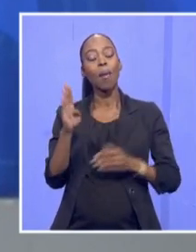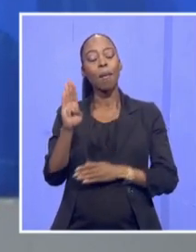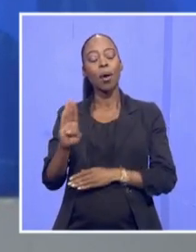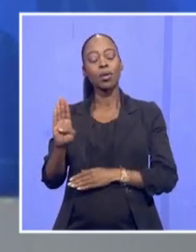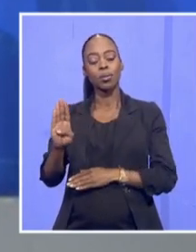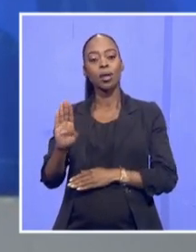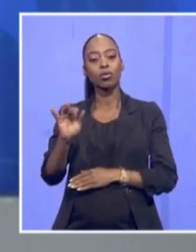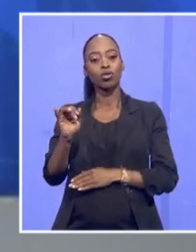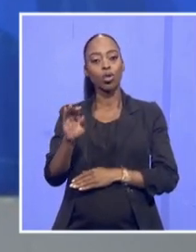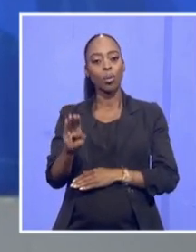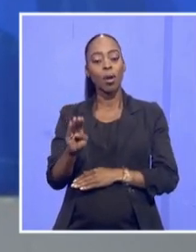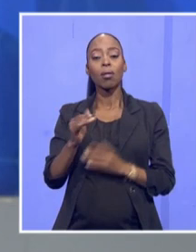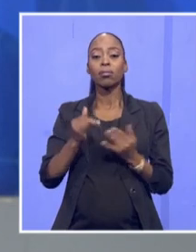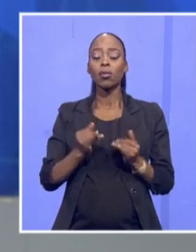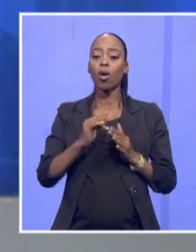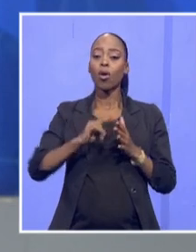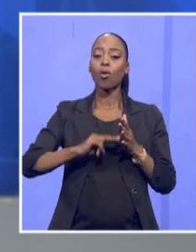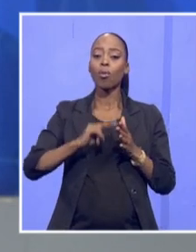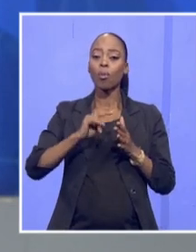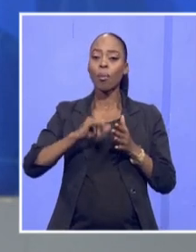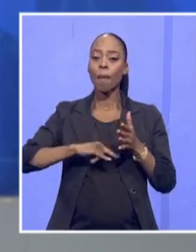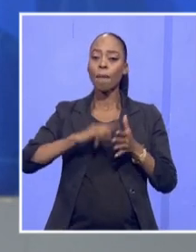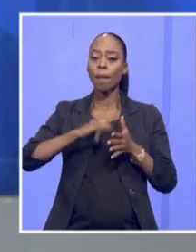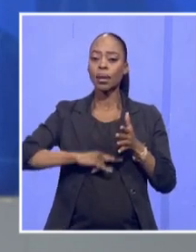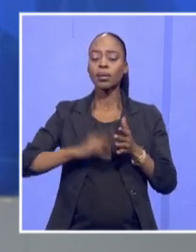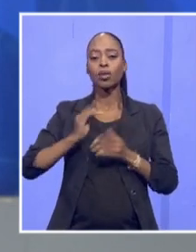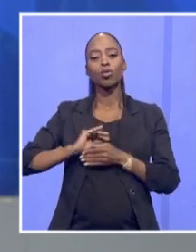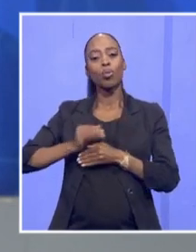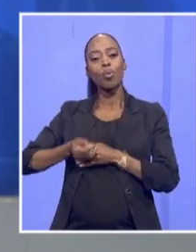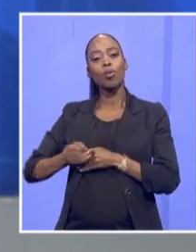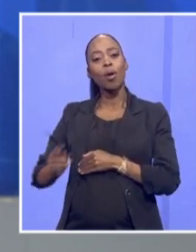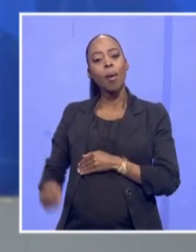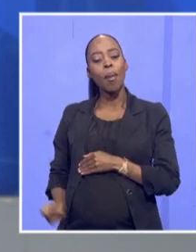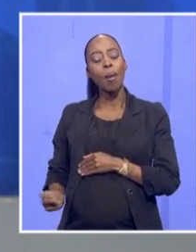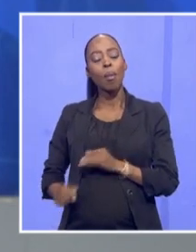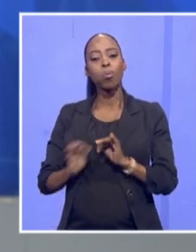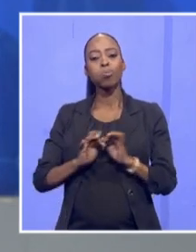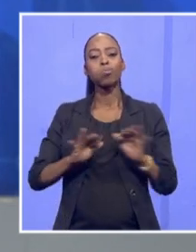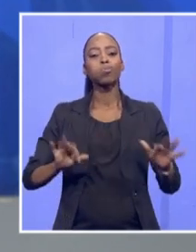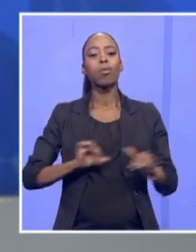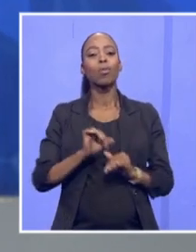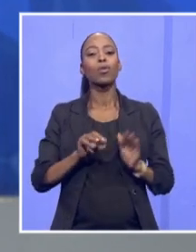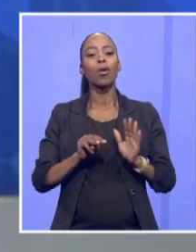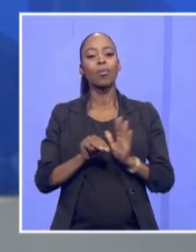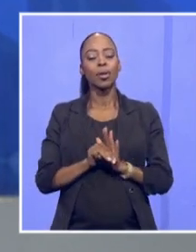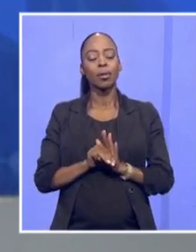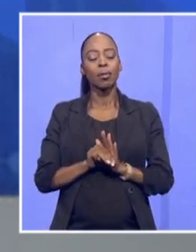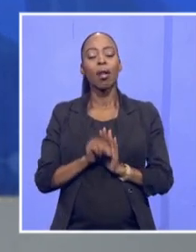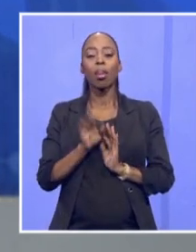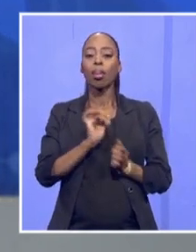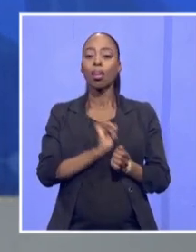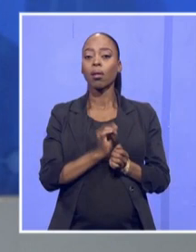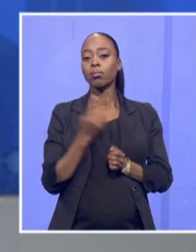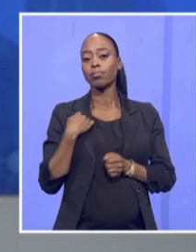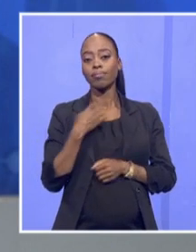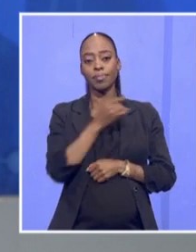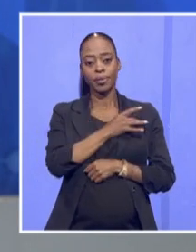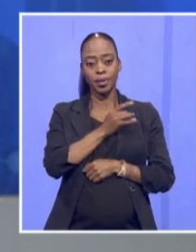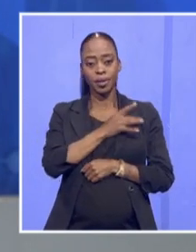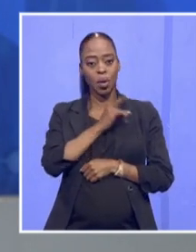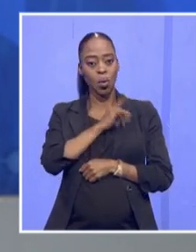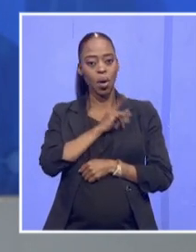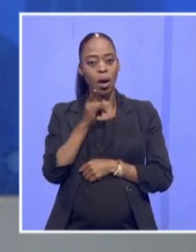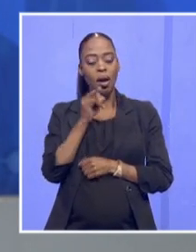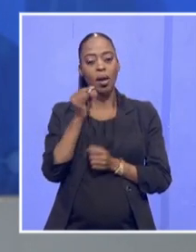voice note on her defense of pit bulls went viral on social media last week. She was arrested on Saturday after a